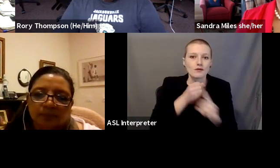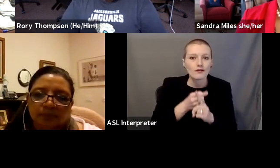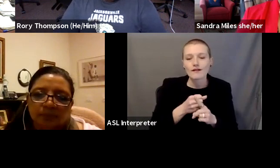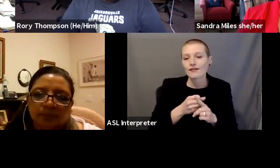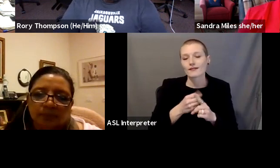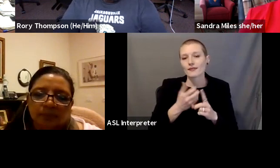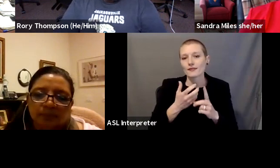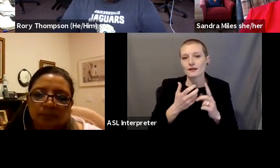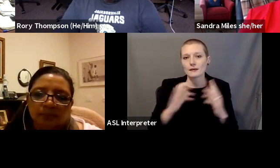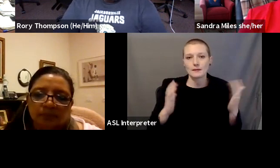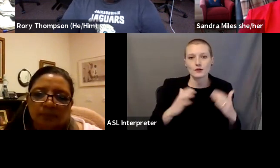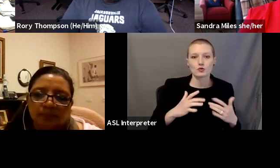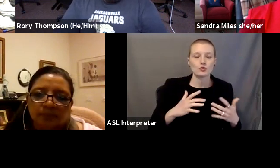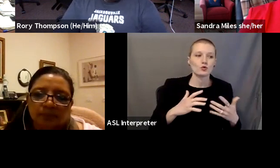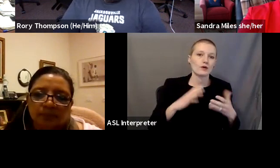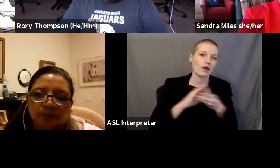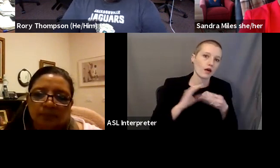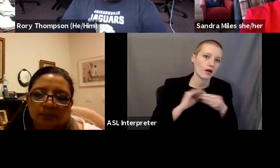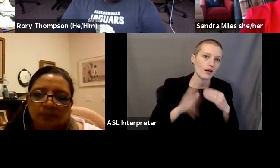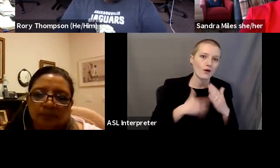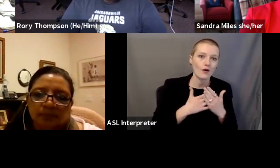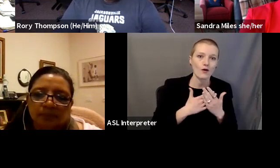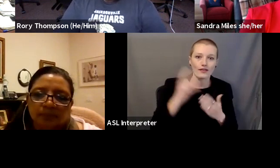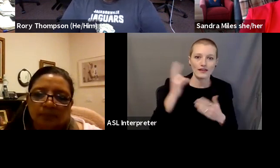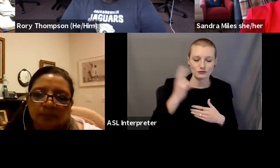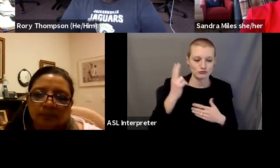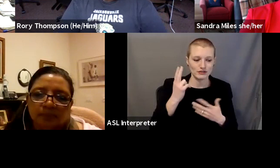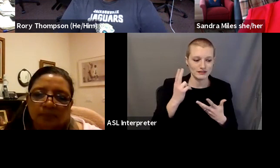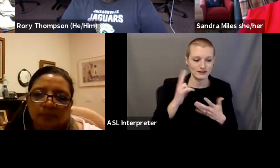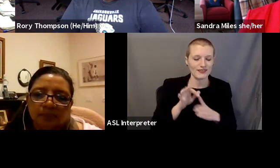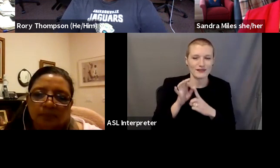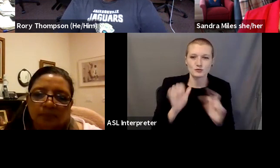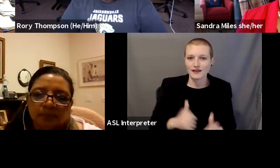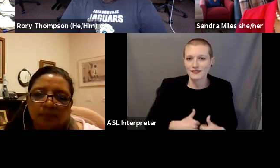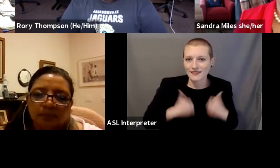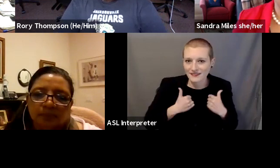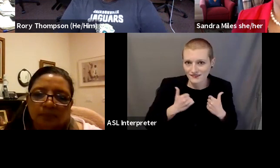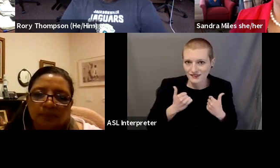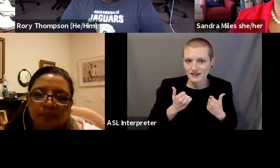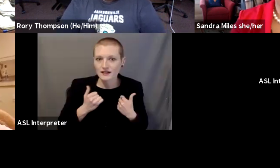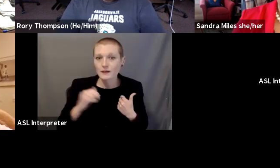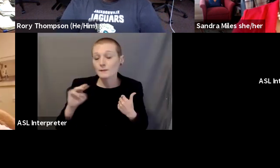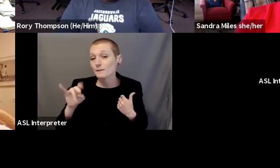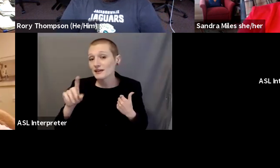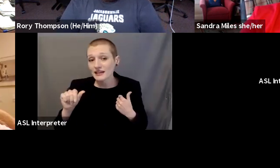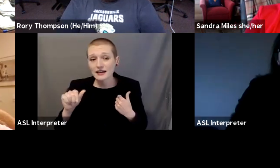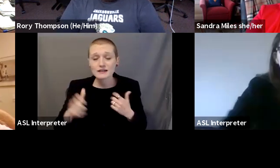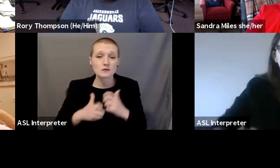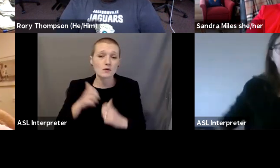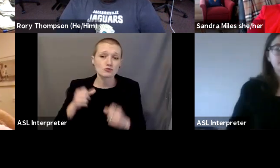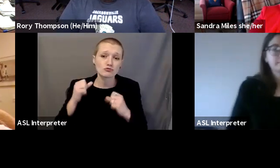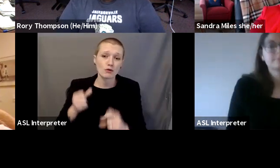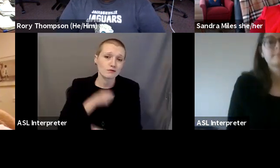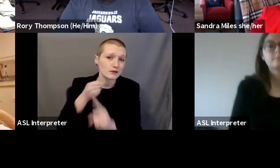of except living it. Like, other than living it, I don't know what's more impactful than media. So thank you all so much for